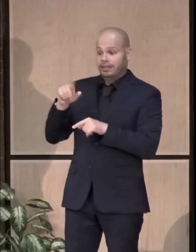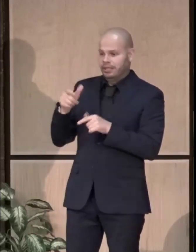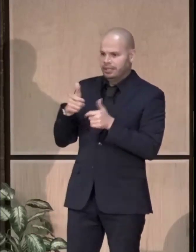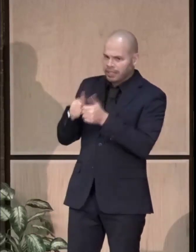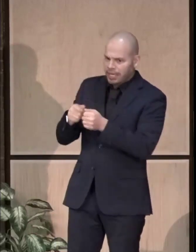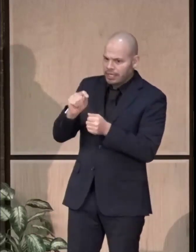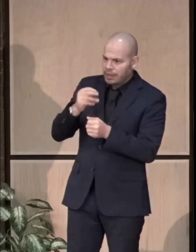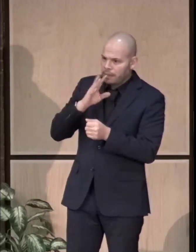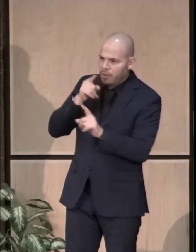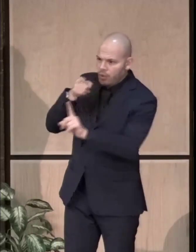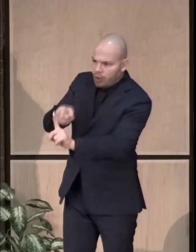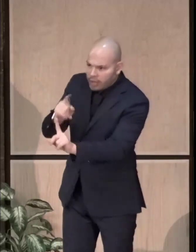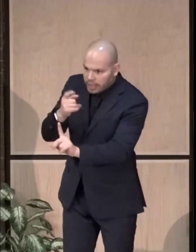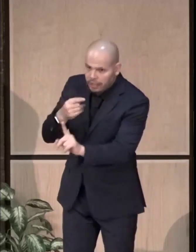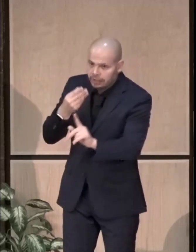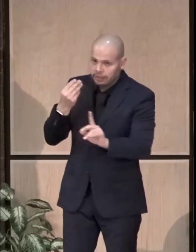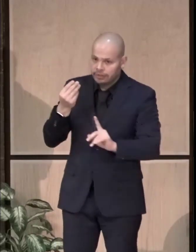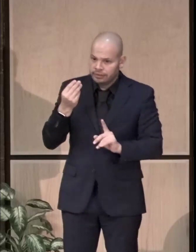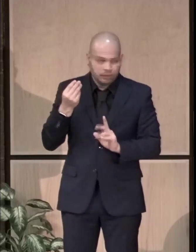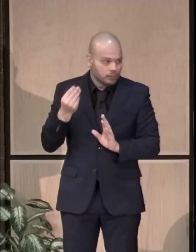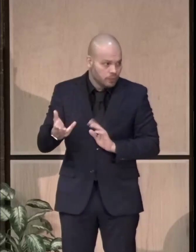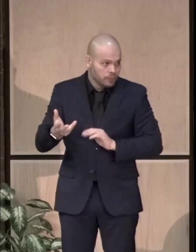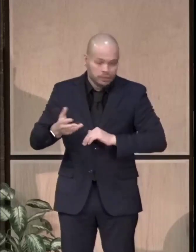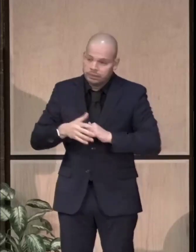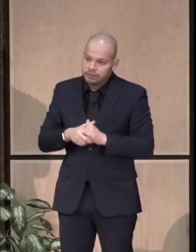gave him a fair representation of what the threats were?